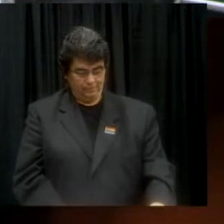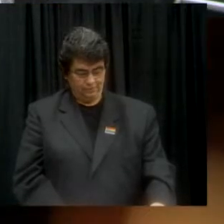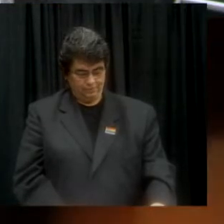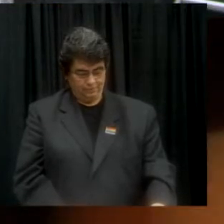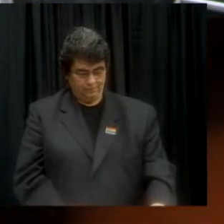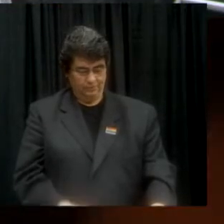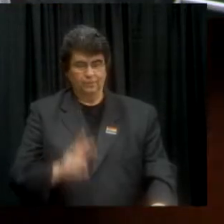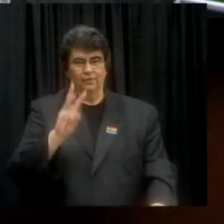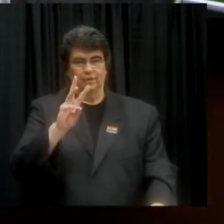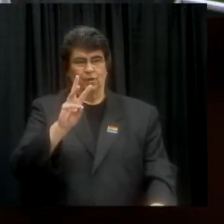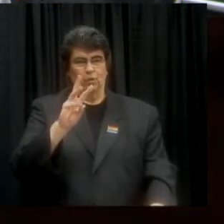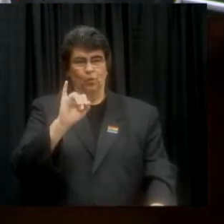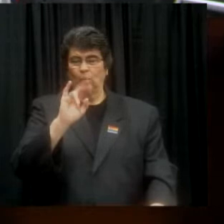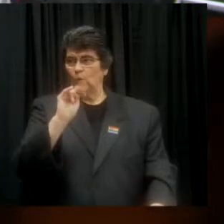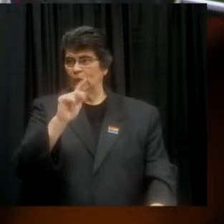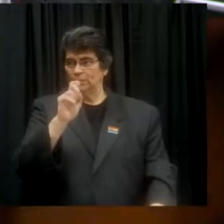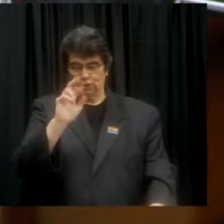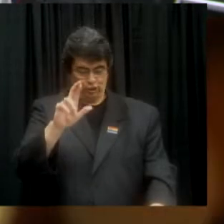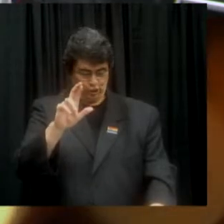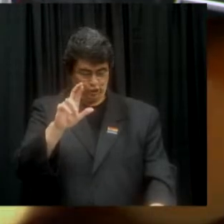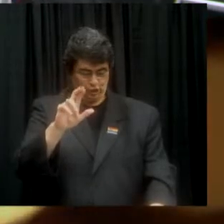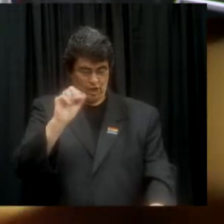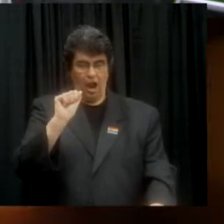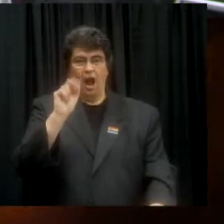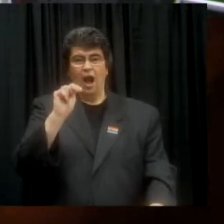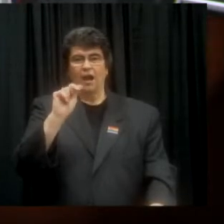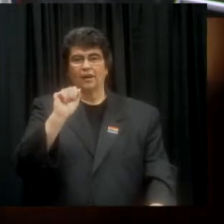Winter Anifak Anarok.